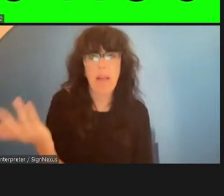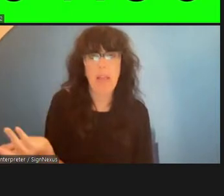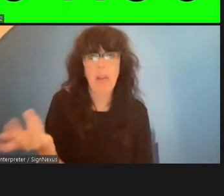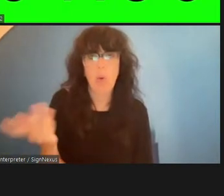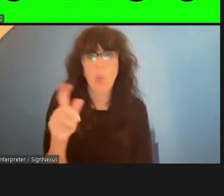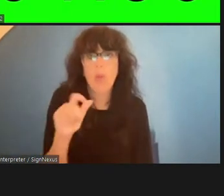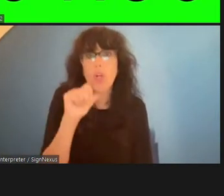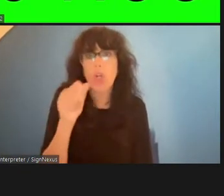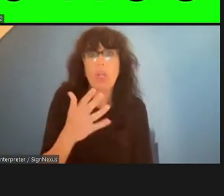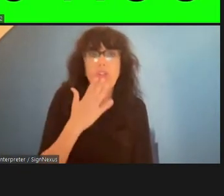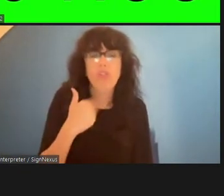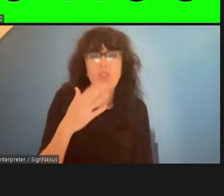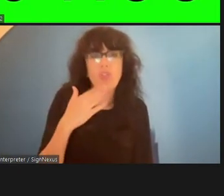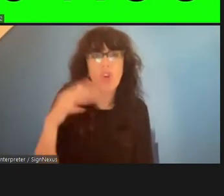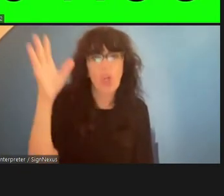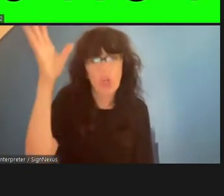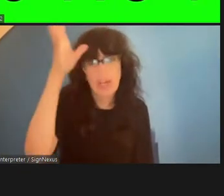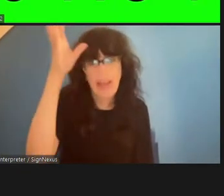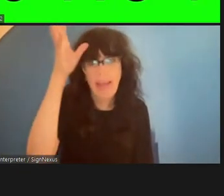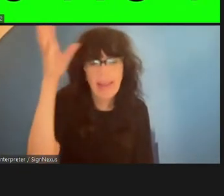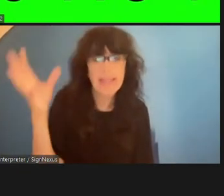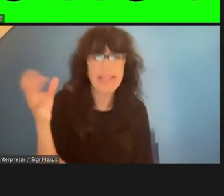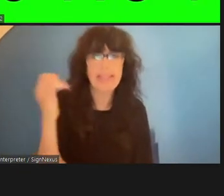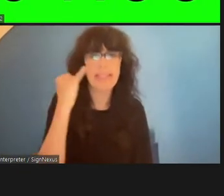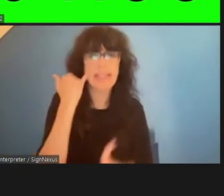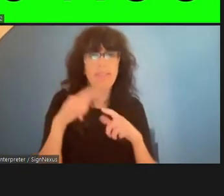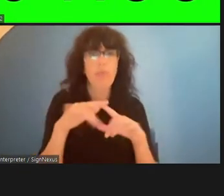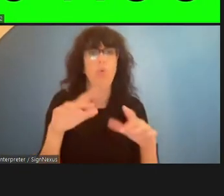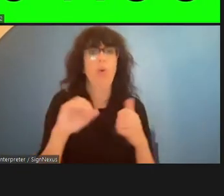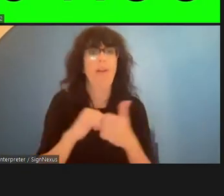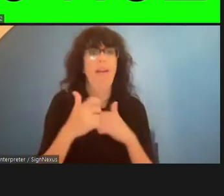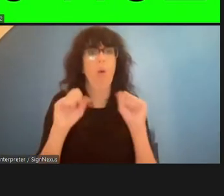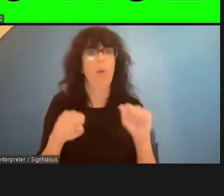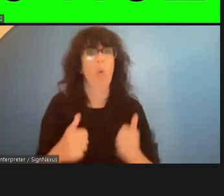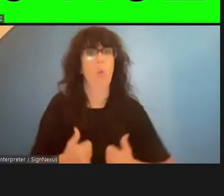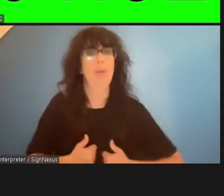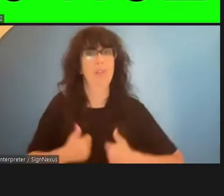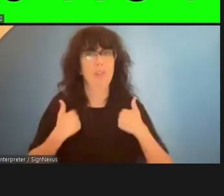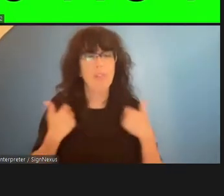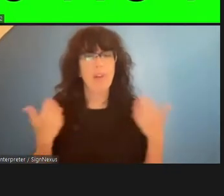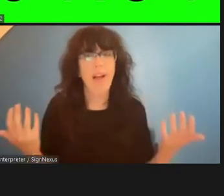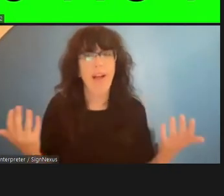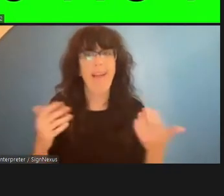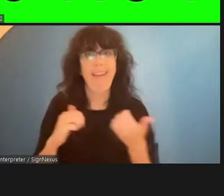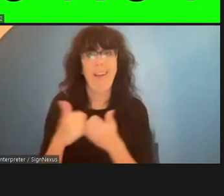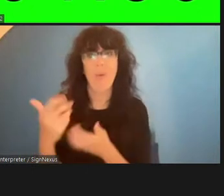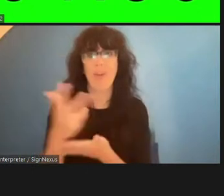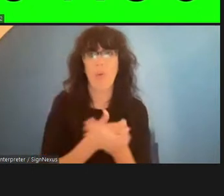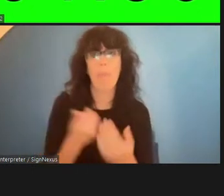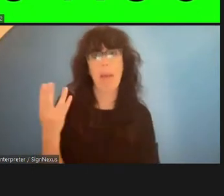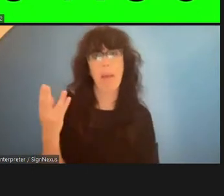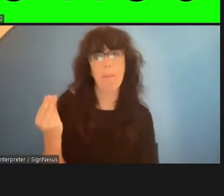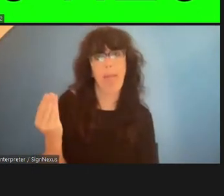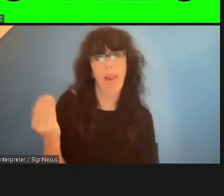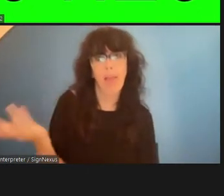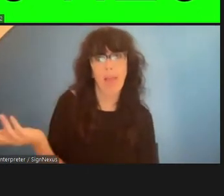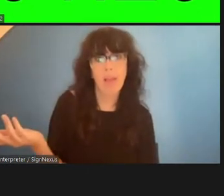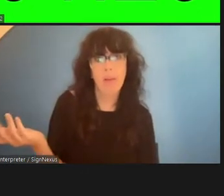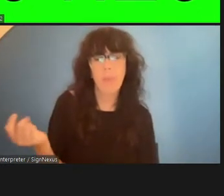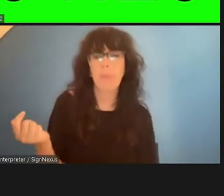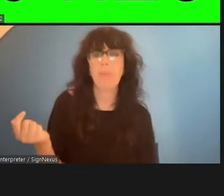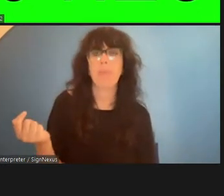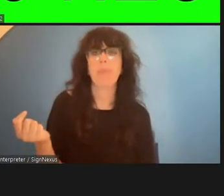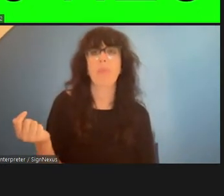guys if you do that how can we survive and how can you guys make money from us so this